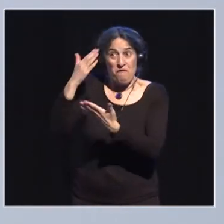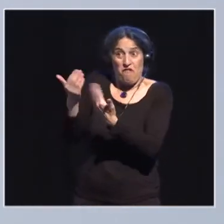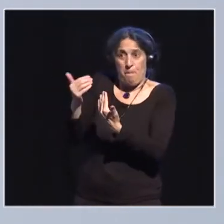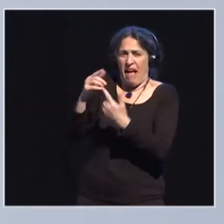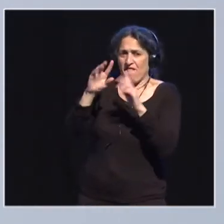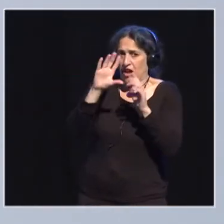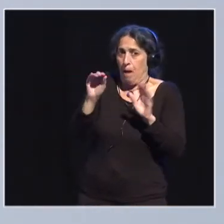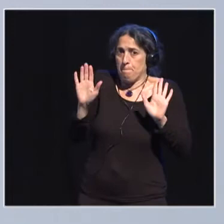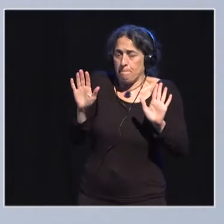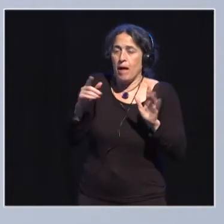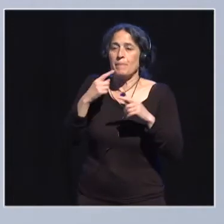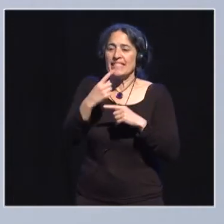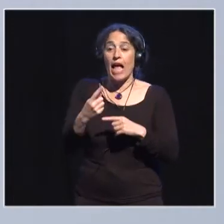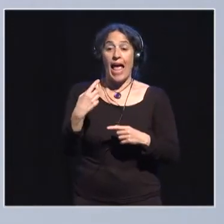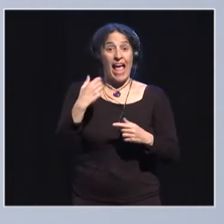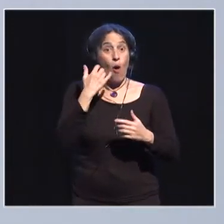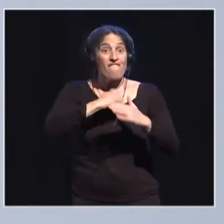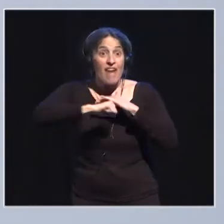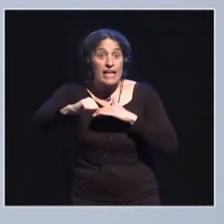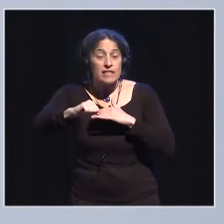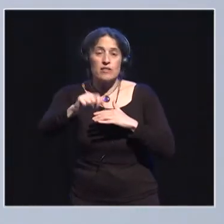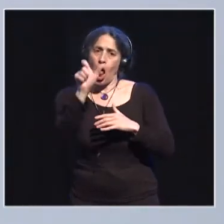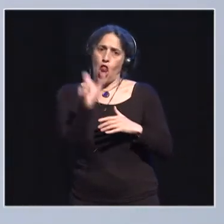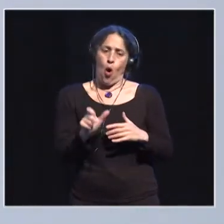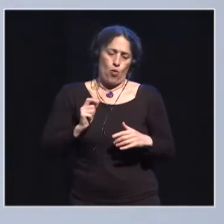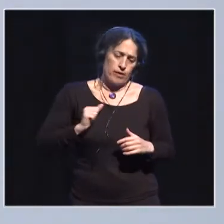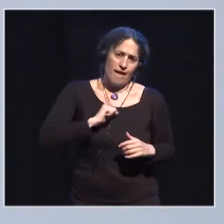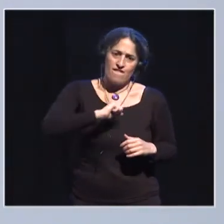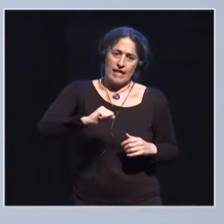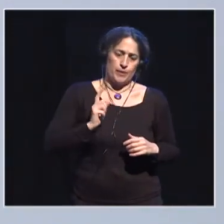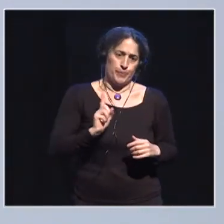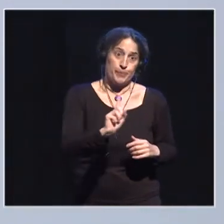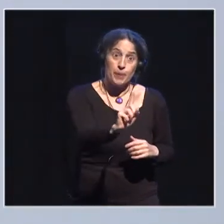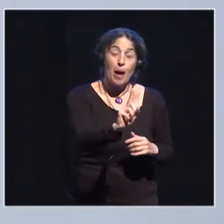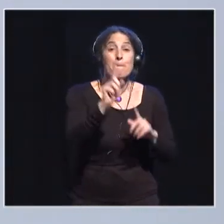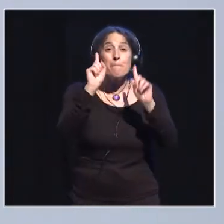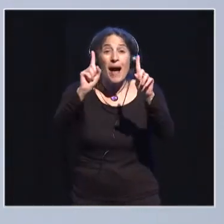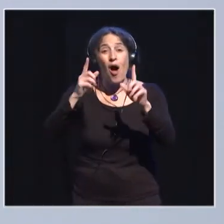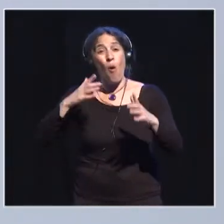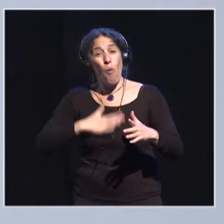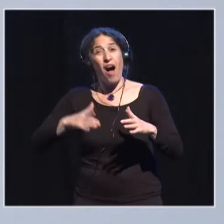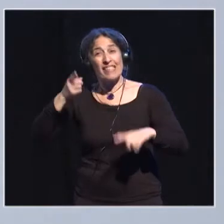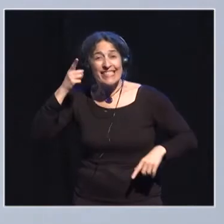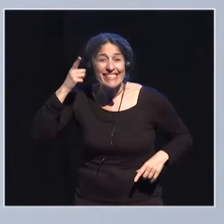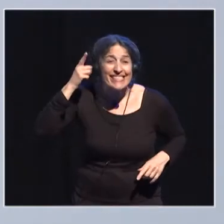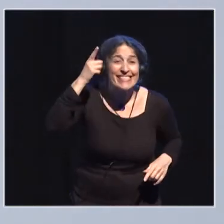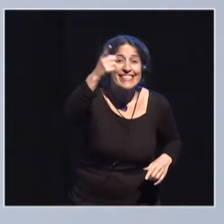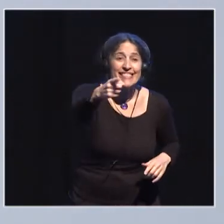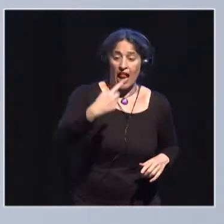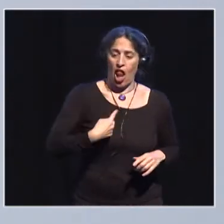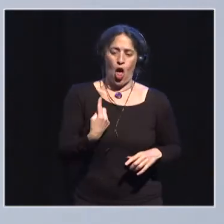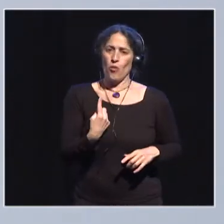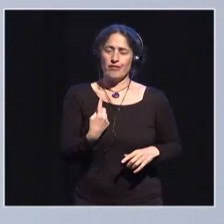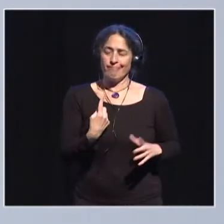want to go fast, go alone, and if you want to go far, go together. So M-Pesa